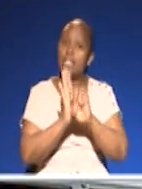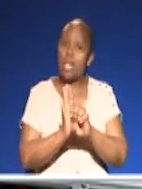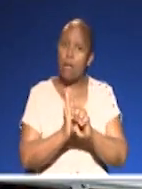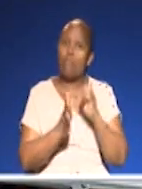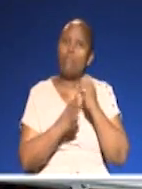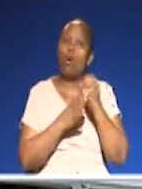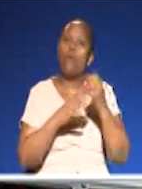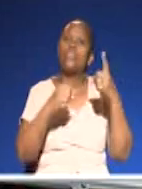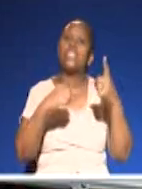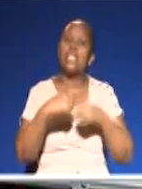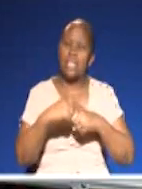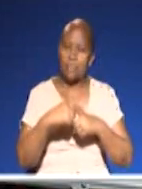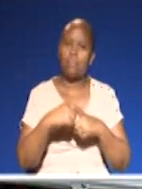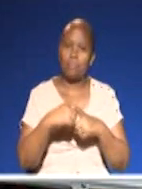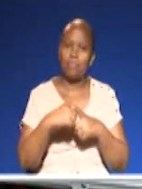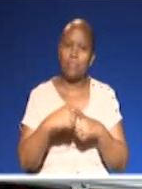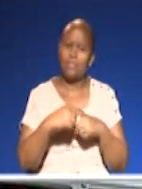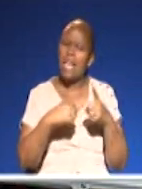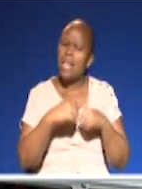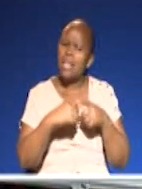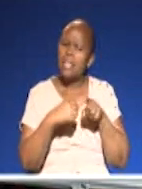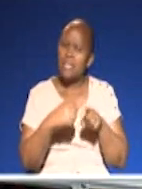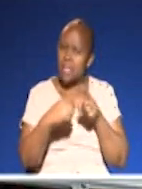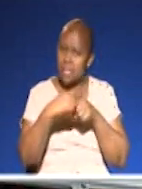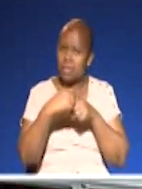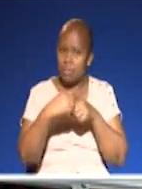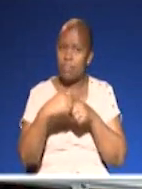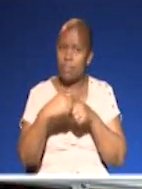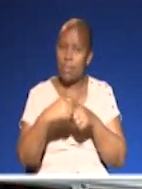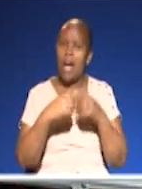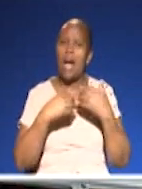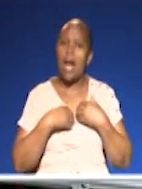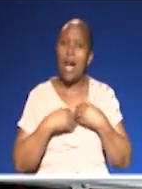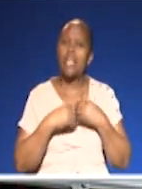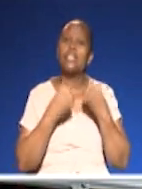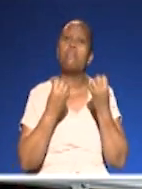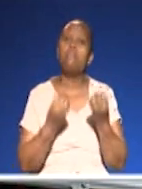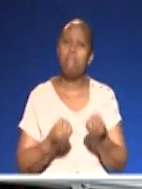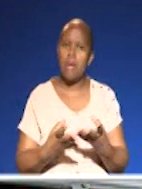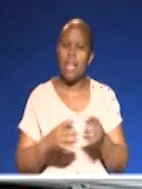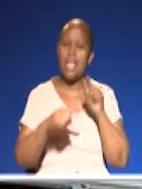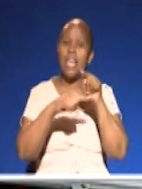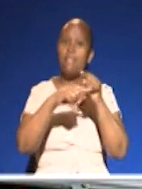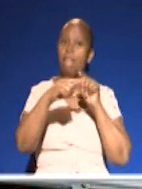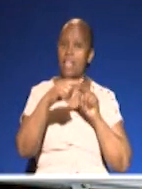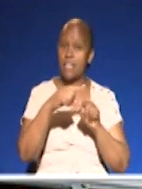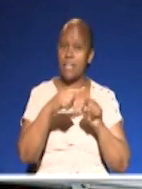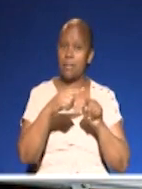of 6. 6 has several